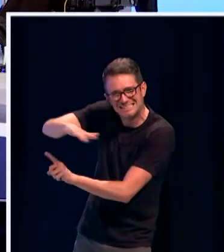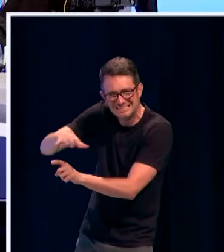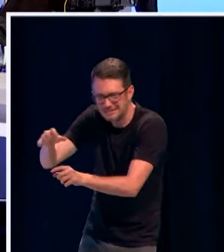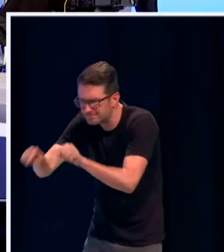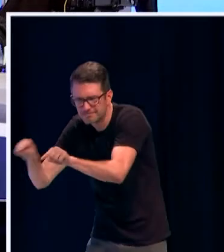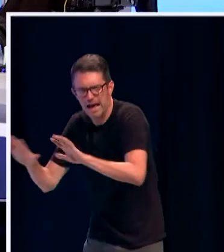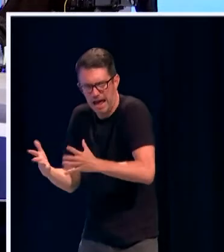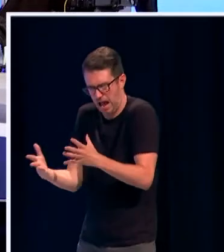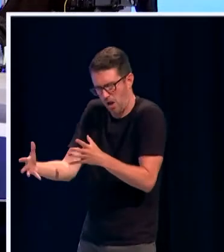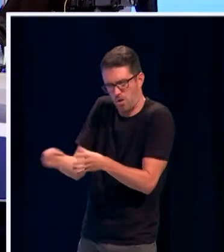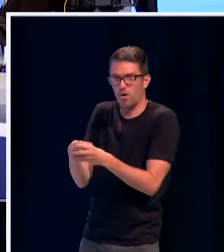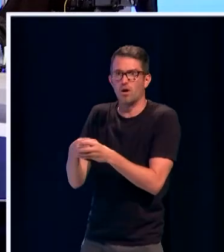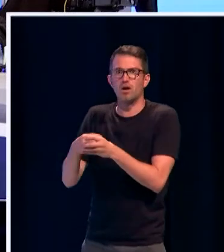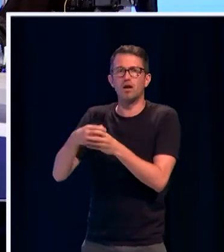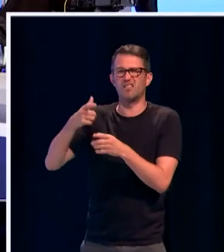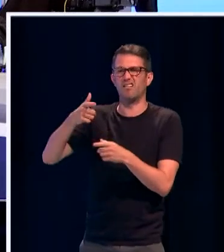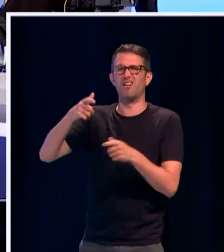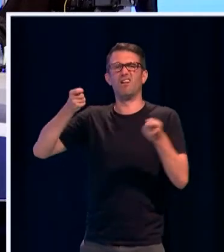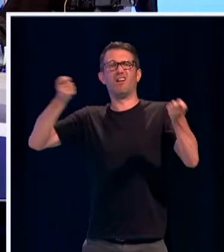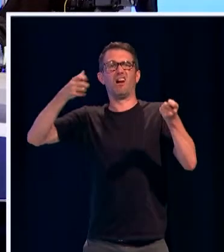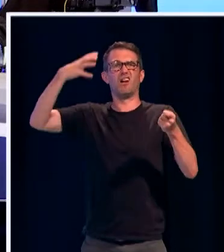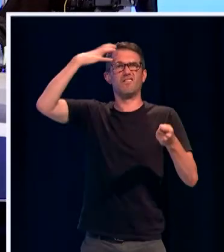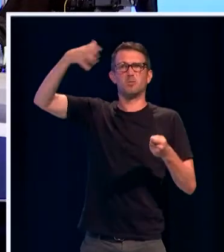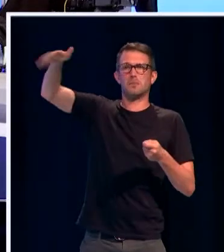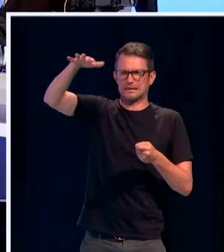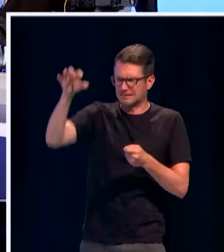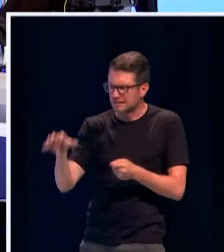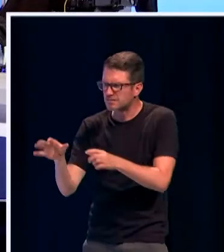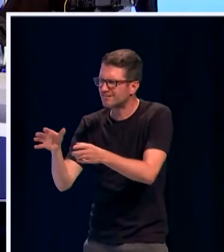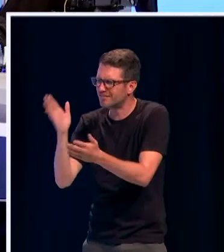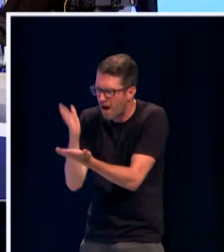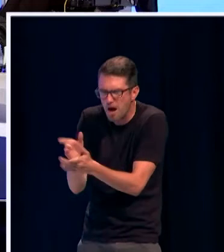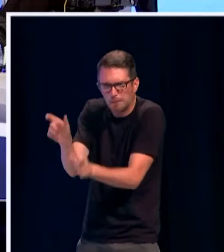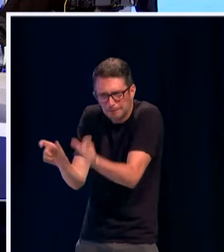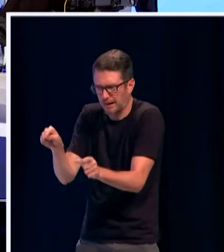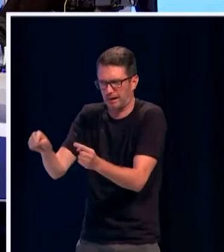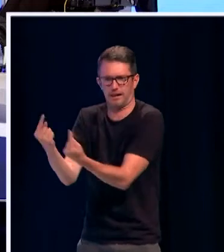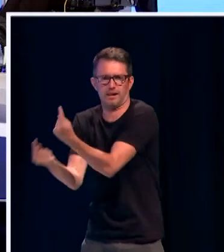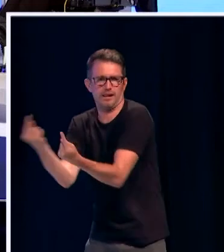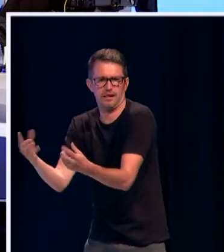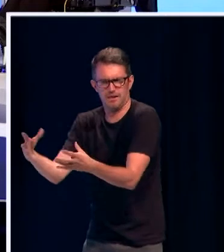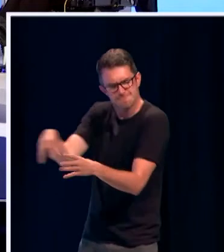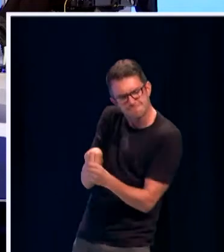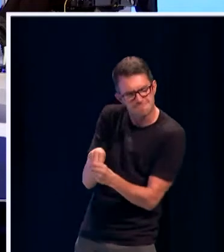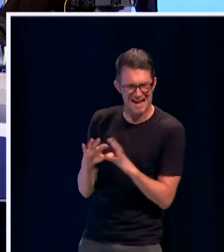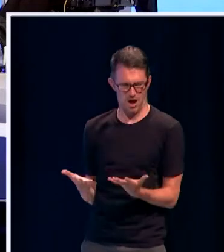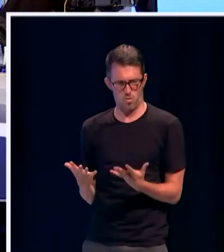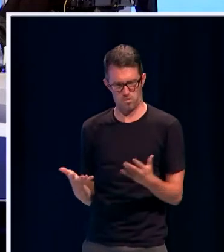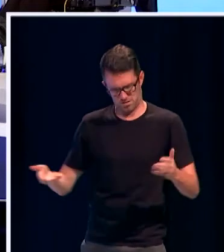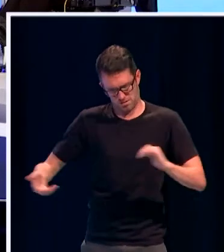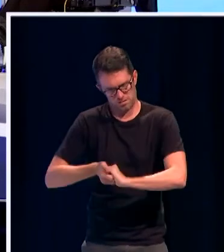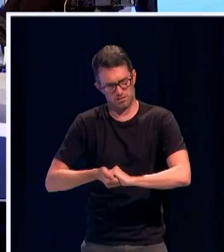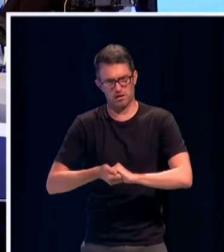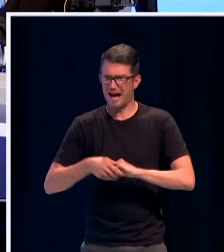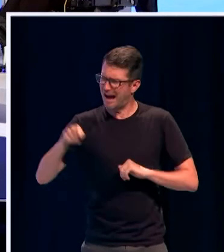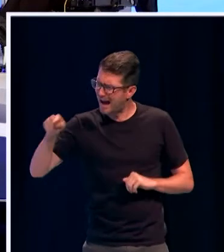From the experience, yeah, you heard? How can grassroots organizations also attend? Yeah,